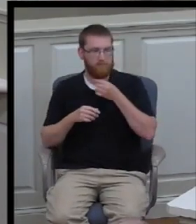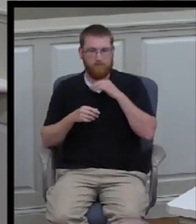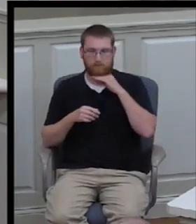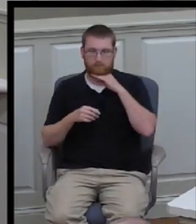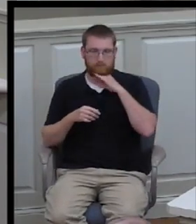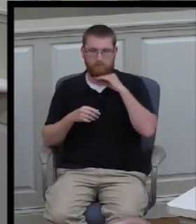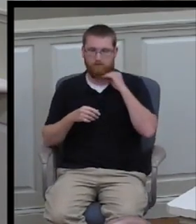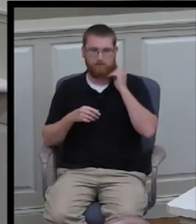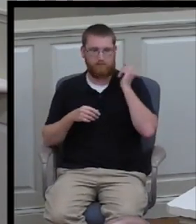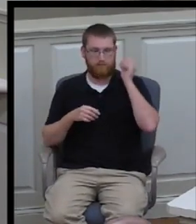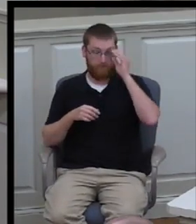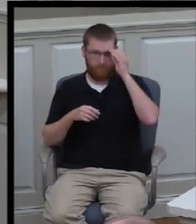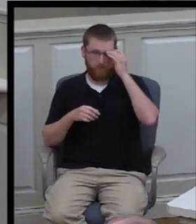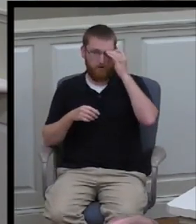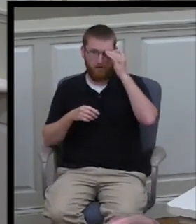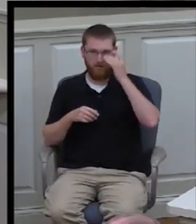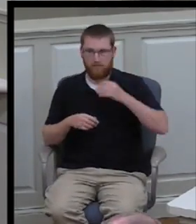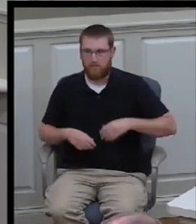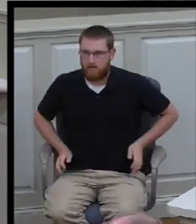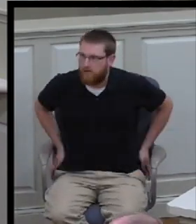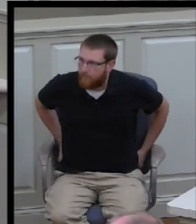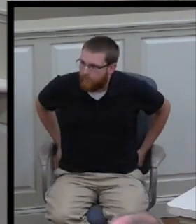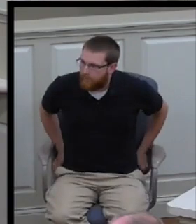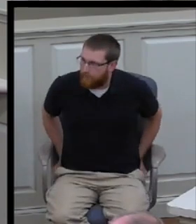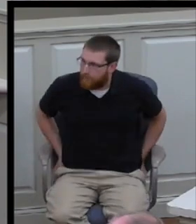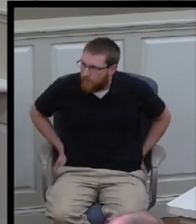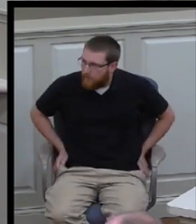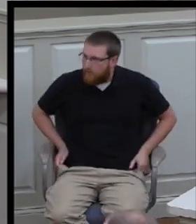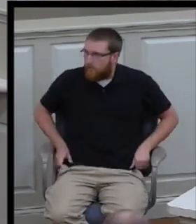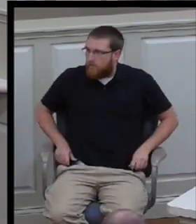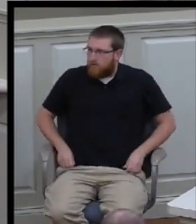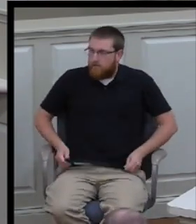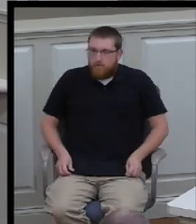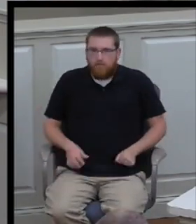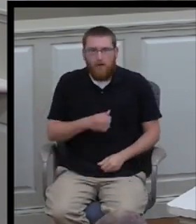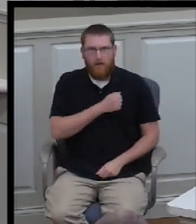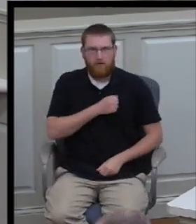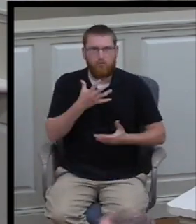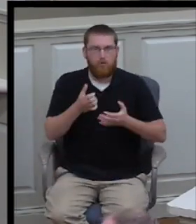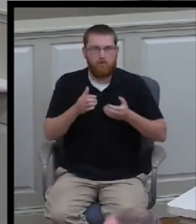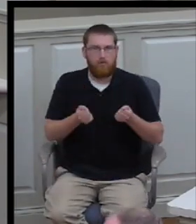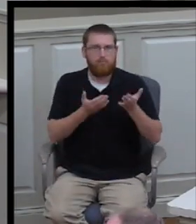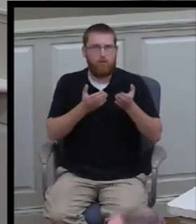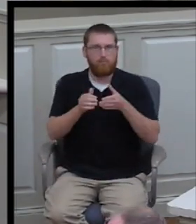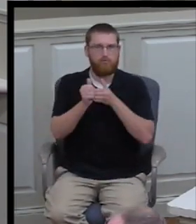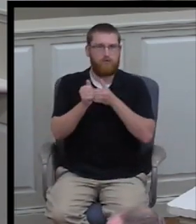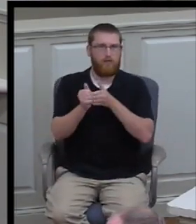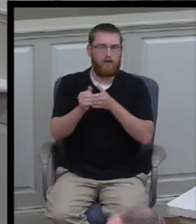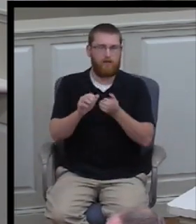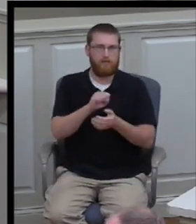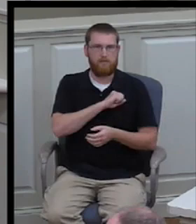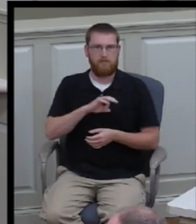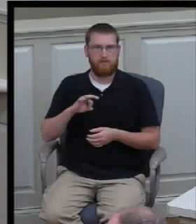And thanks to your Should we- committee members. Should we make a motion to direct staff to continue their investigation, or to let it go with common